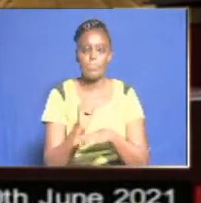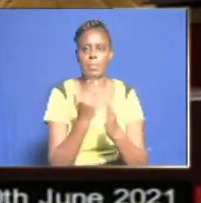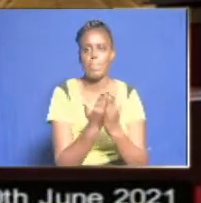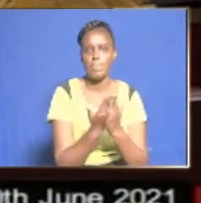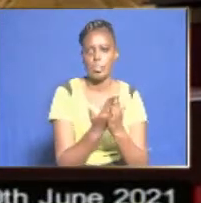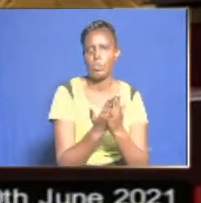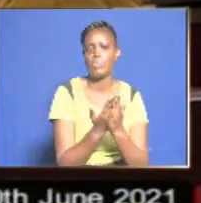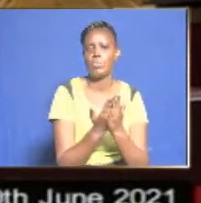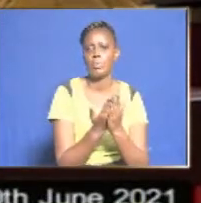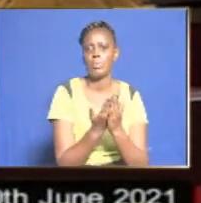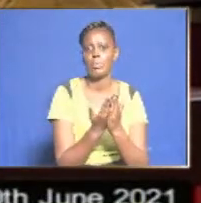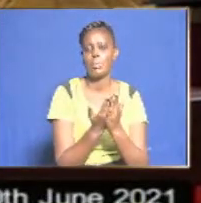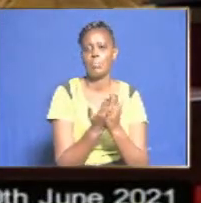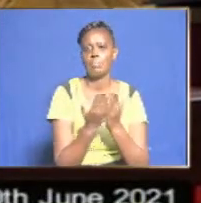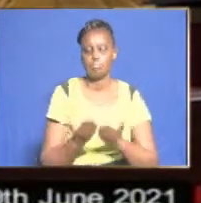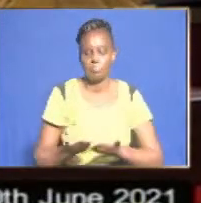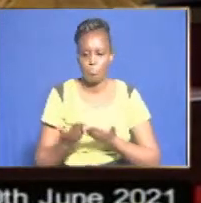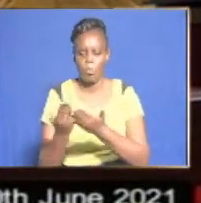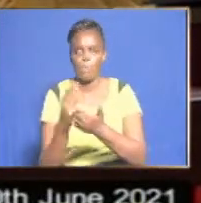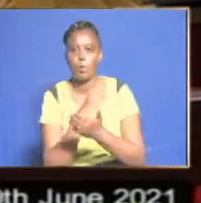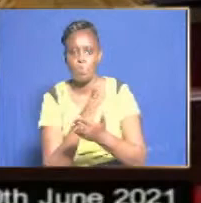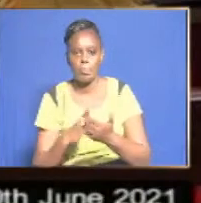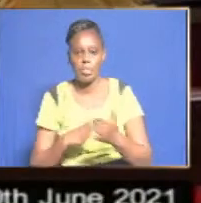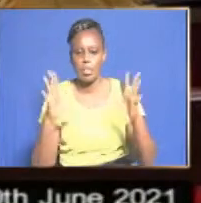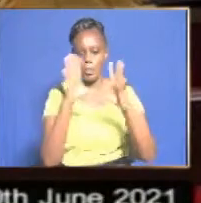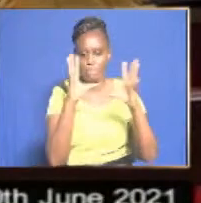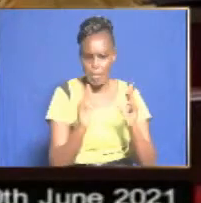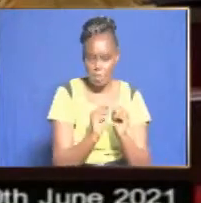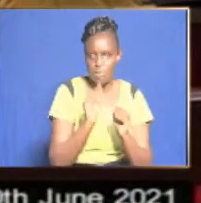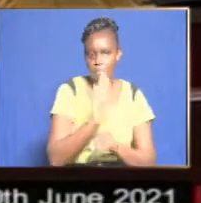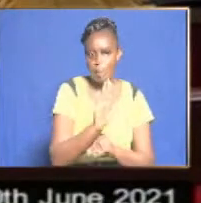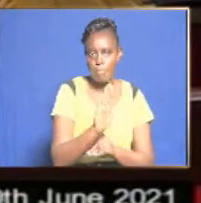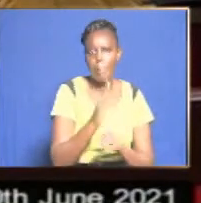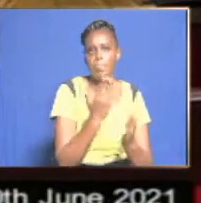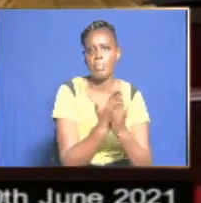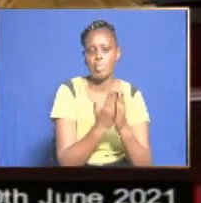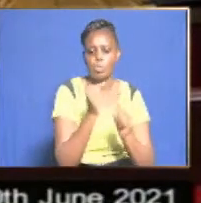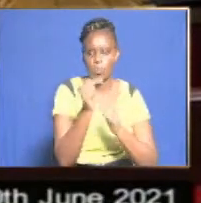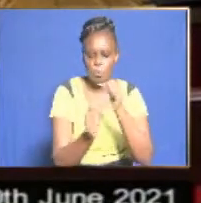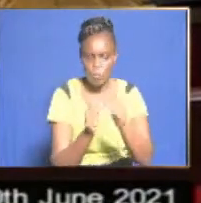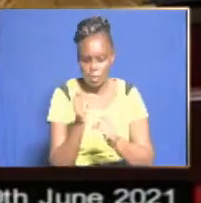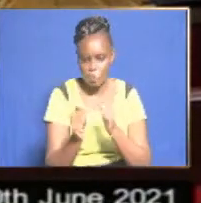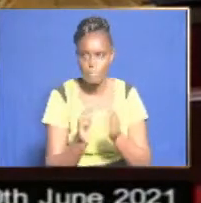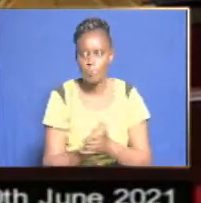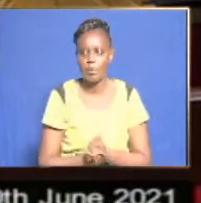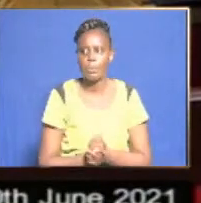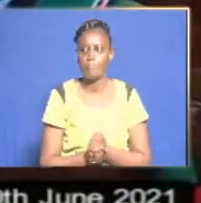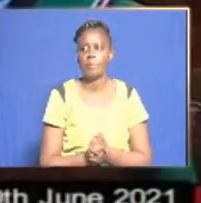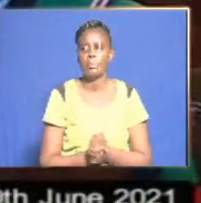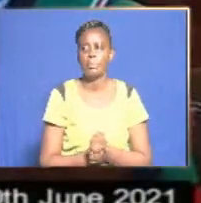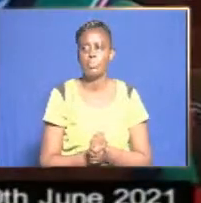petition was just stand committed to the Committee on Budget. Let's proceed.